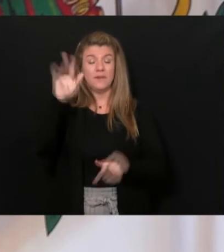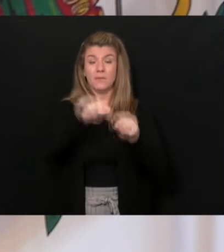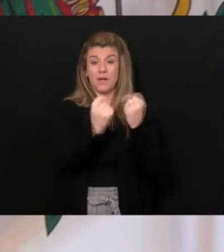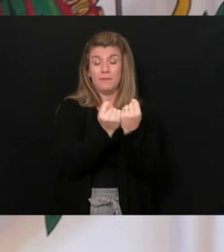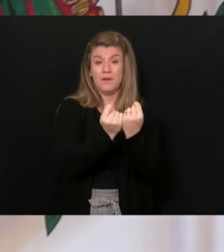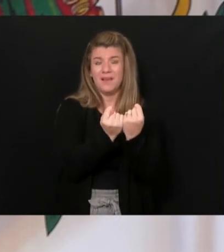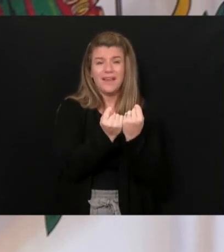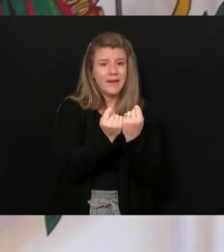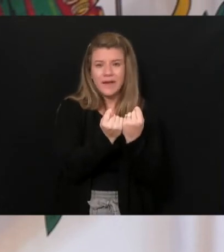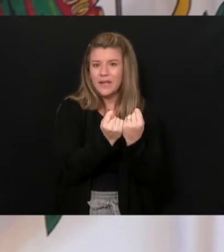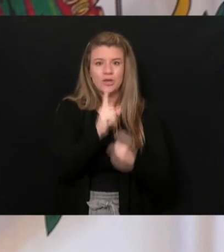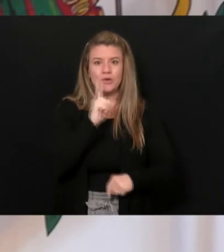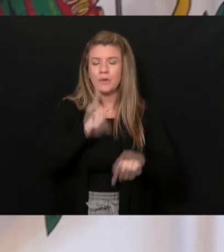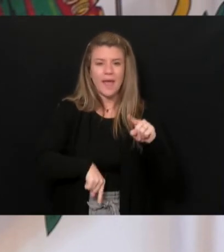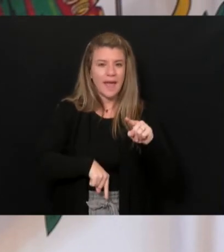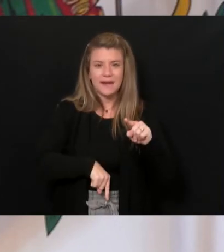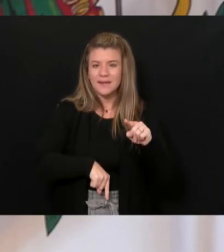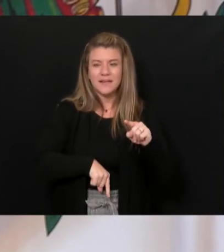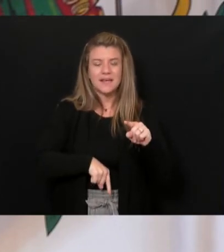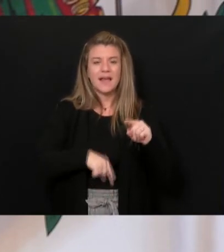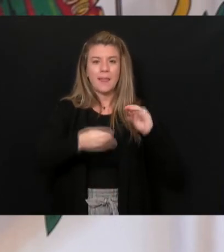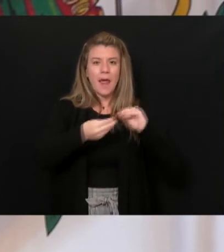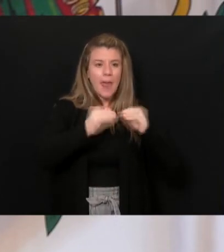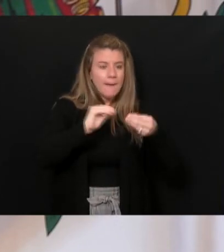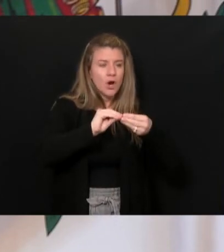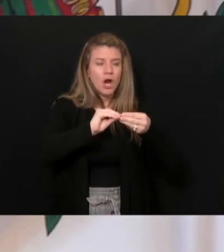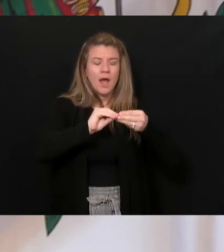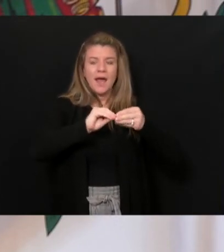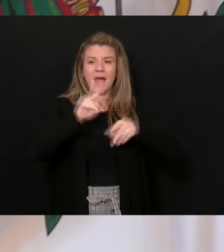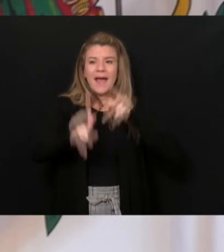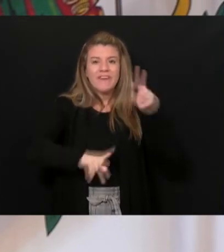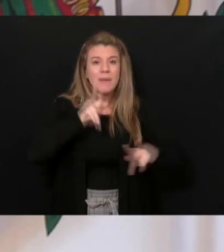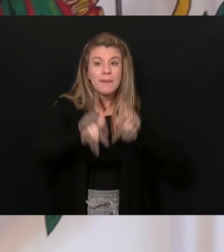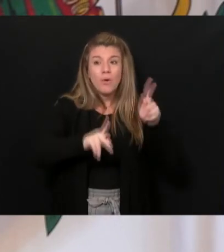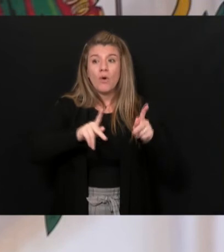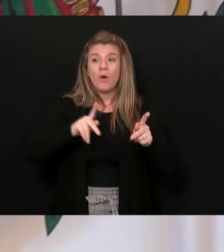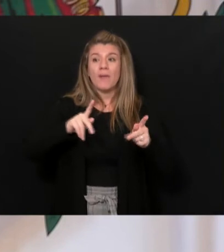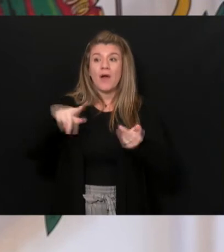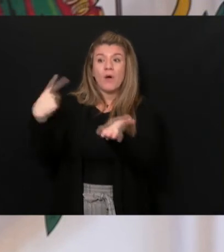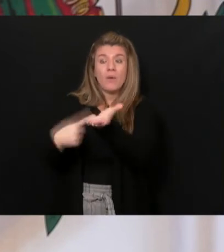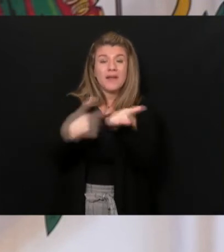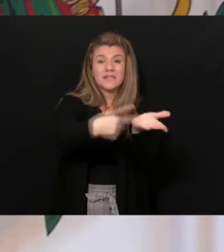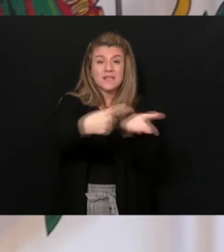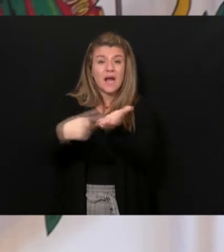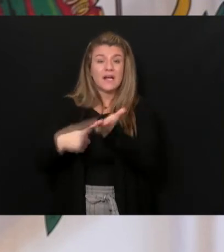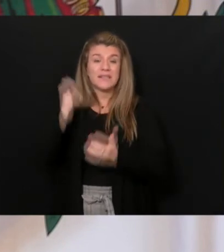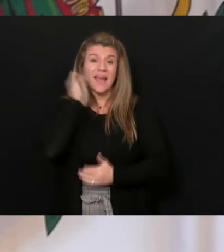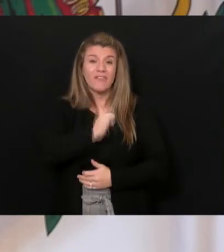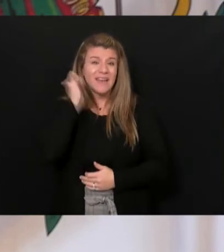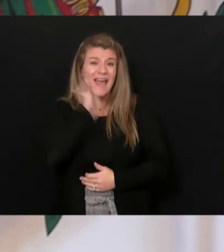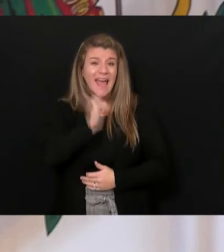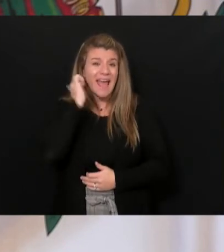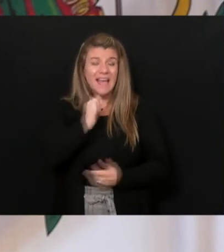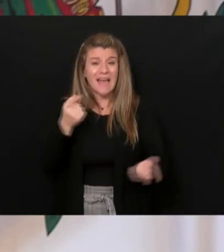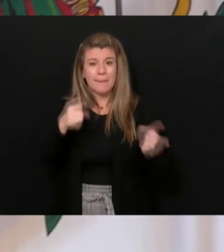And you can't imagine the number of people that we consult with. You cannot